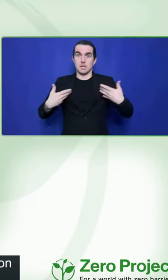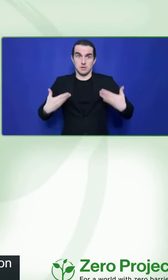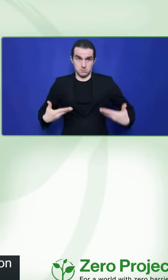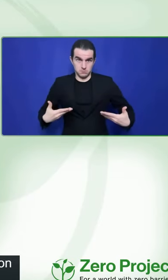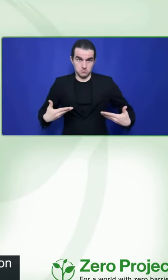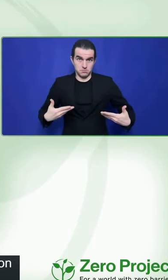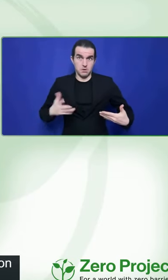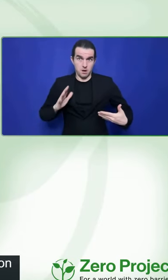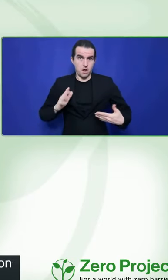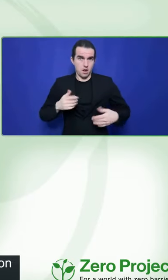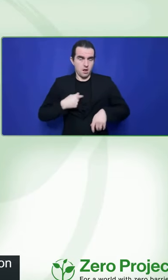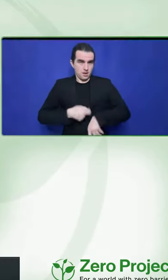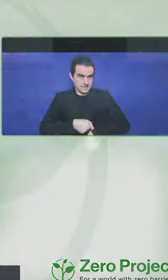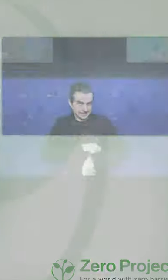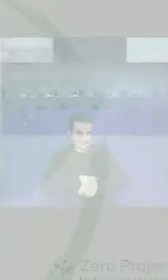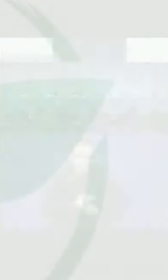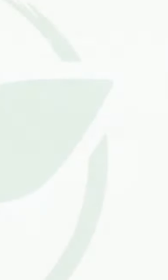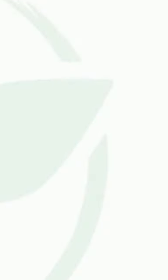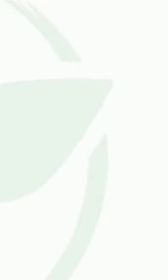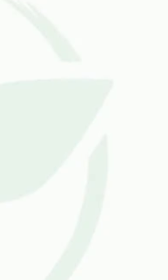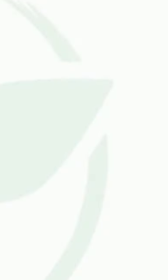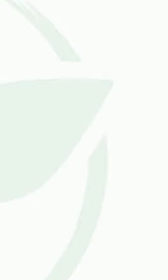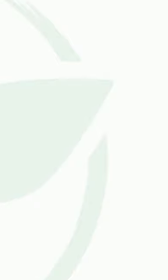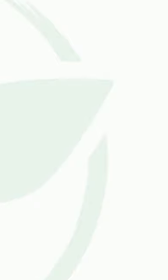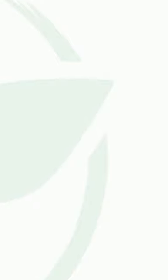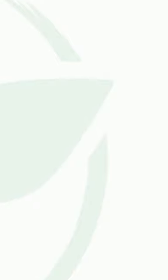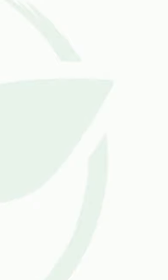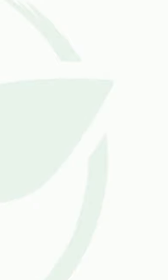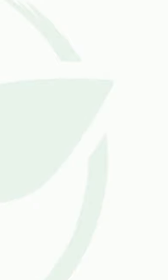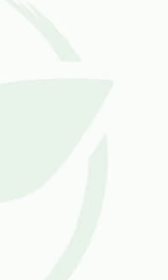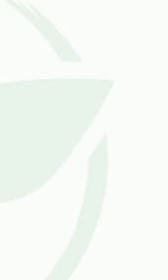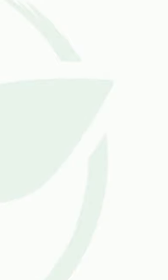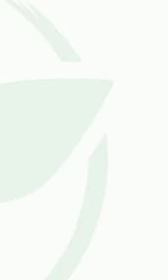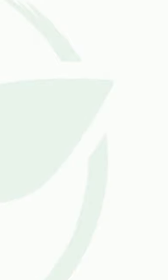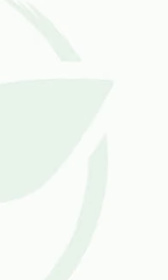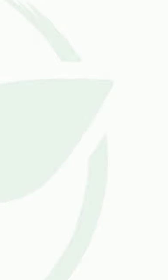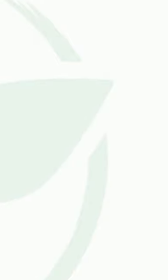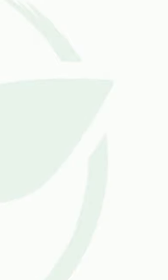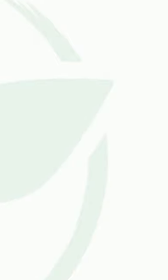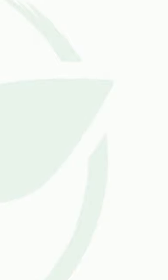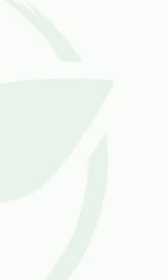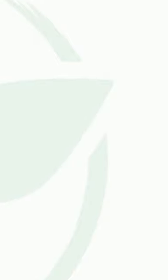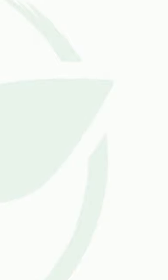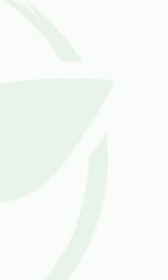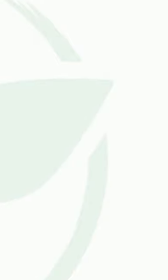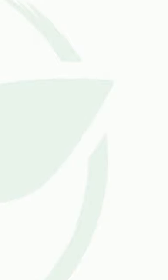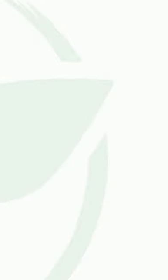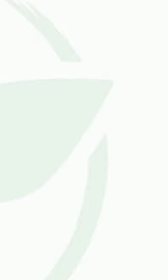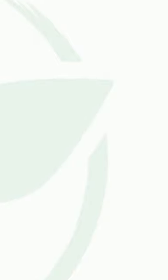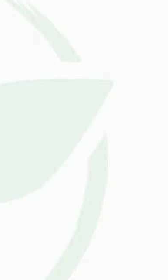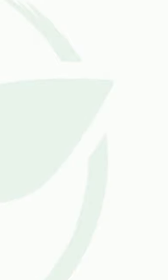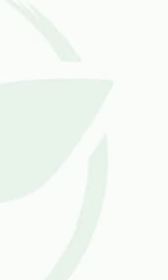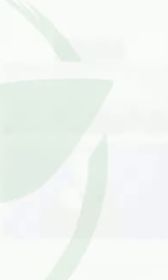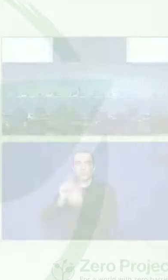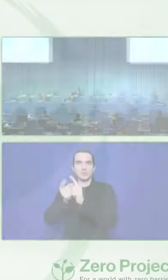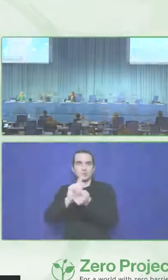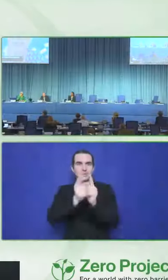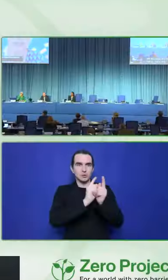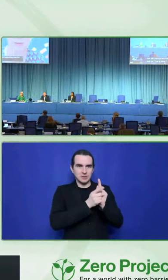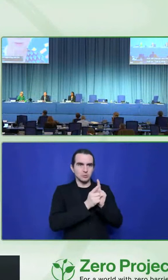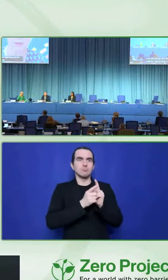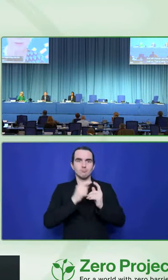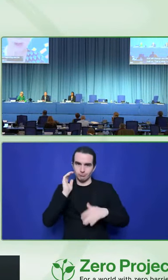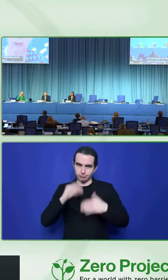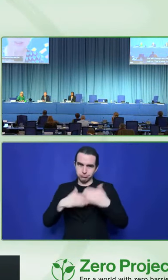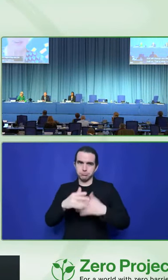Sorry, Robert. From Asia and Pacific, for example, in Thailand. Can you hear me? Oh. Yes, we can.